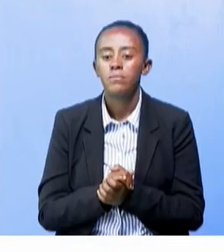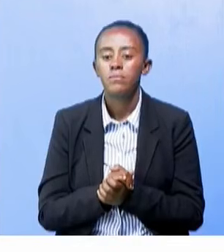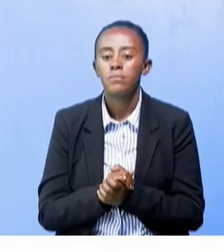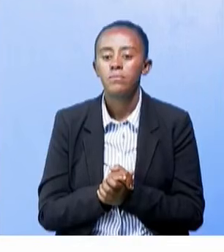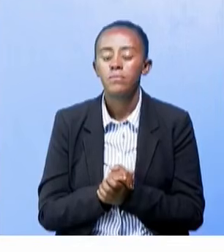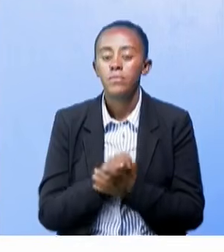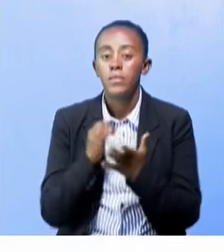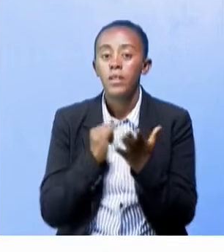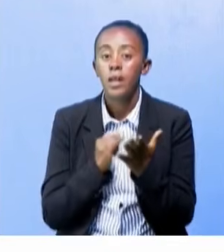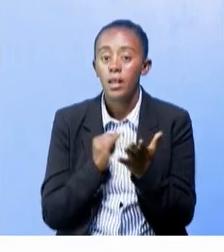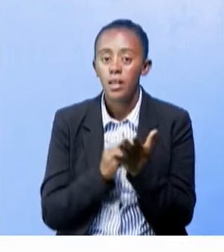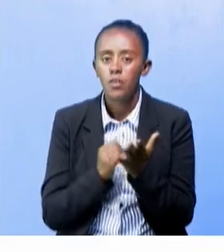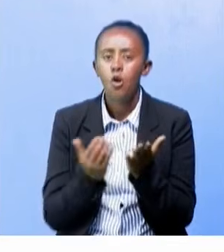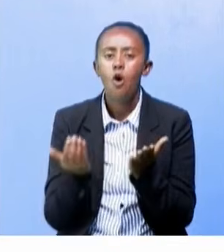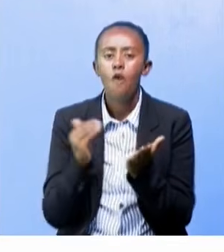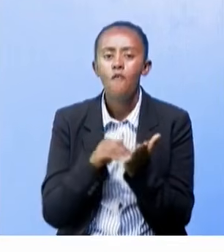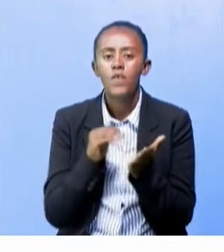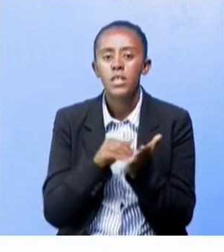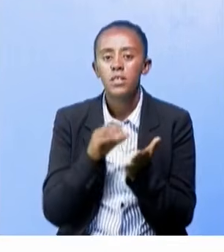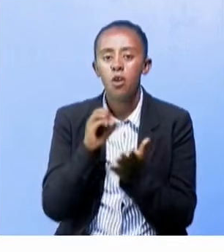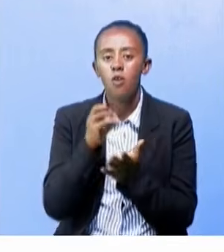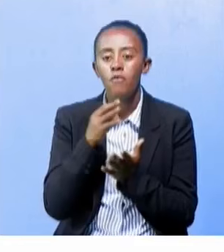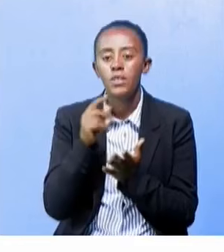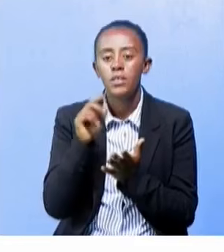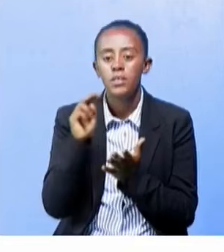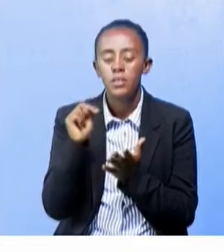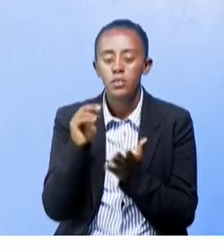It often